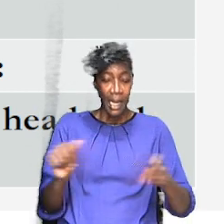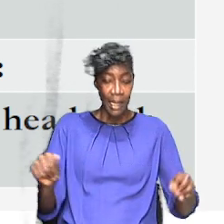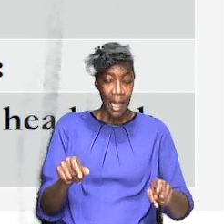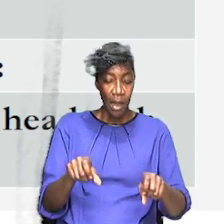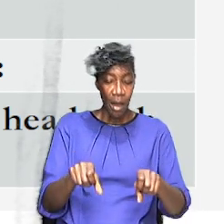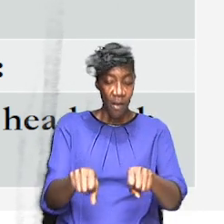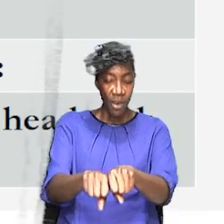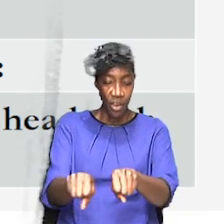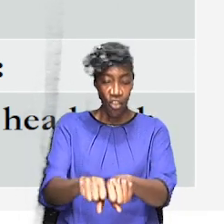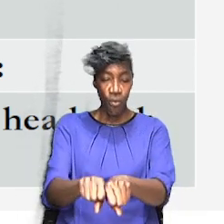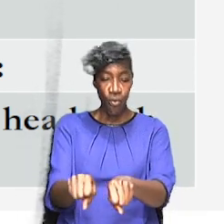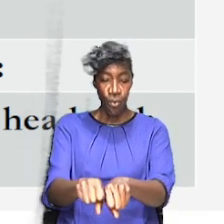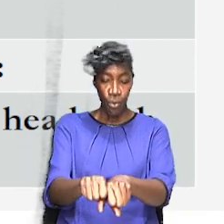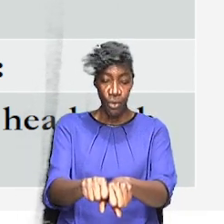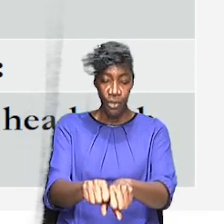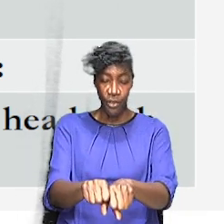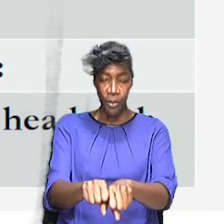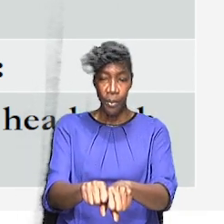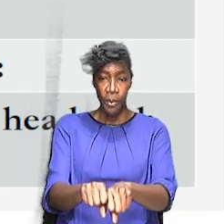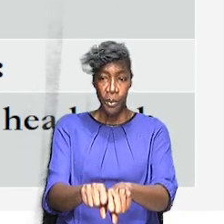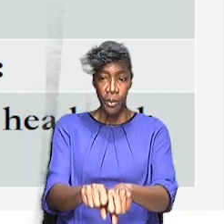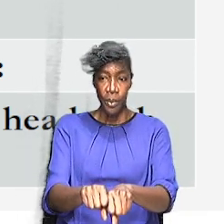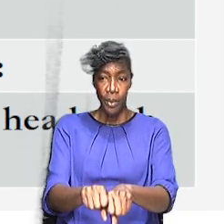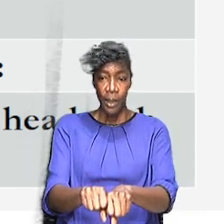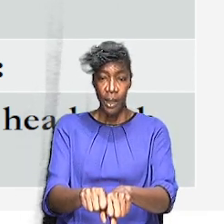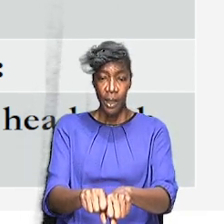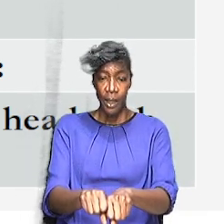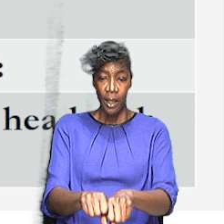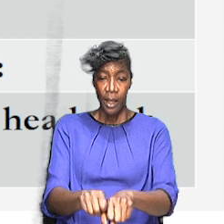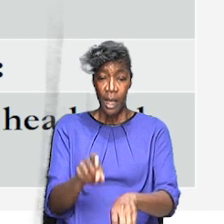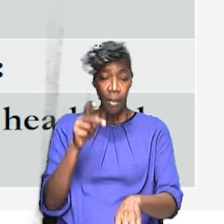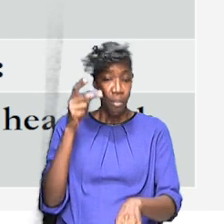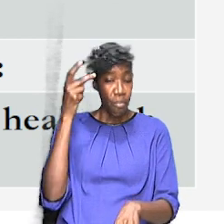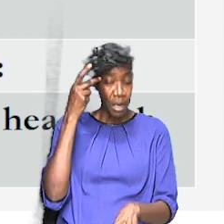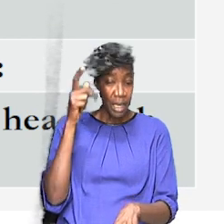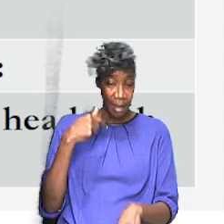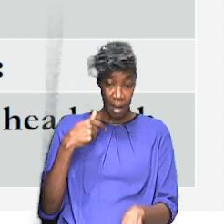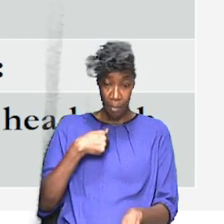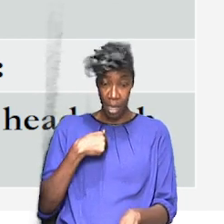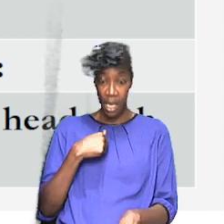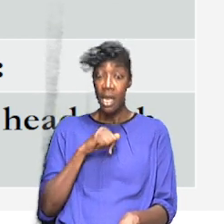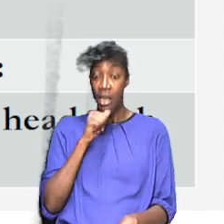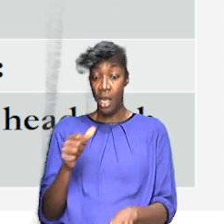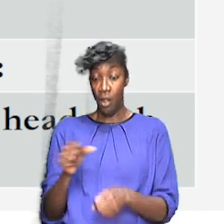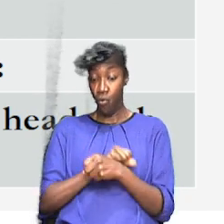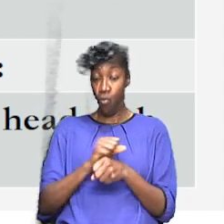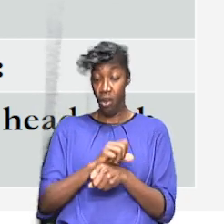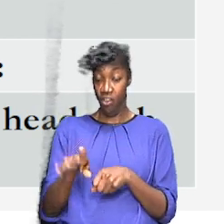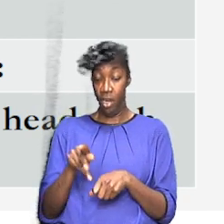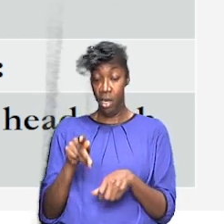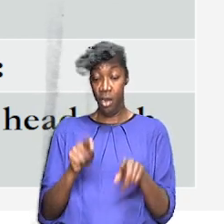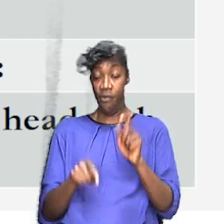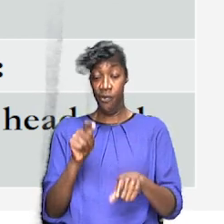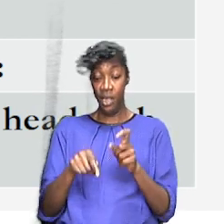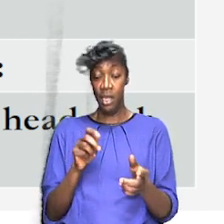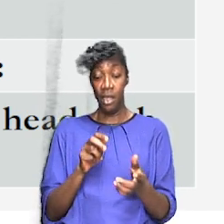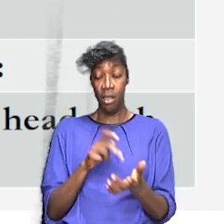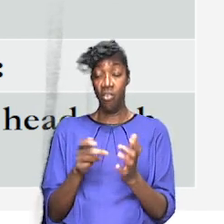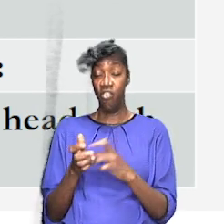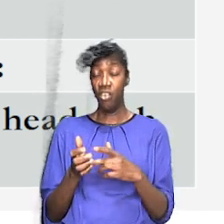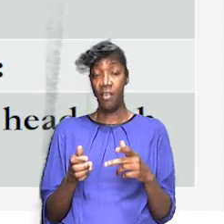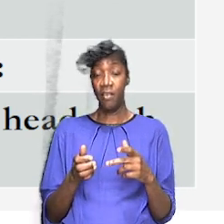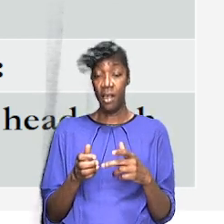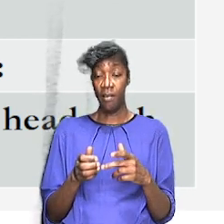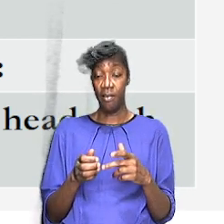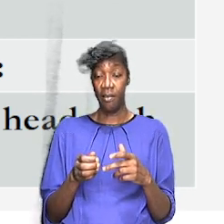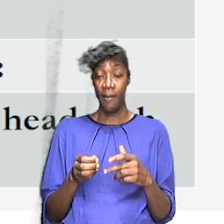would have washed their feet. Now you understand why Peter said, no, we'll never, God will not wash your feet. Because in his mind, when Jesus go down washing feet, it